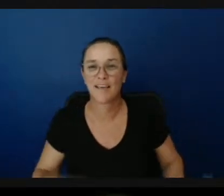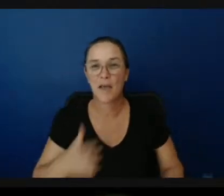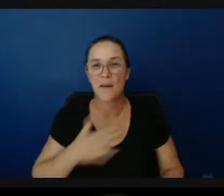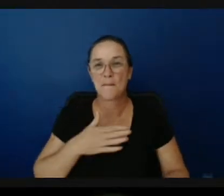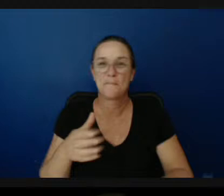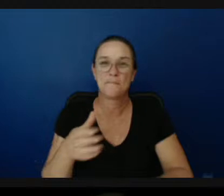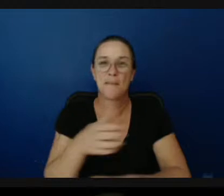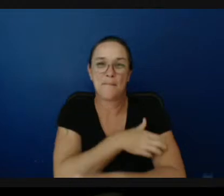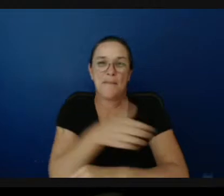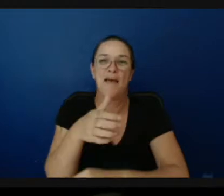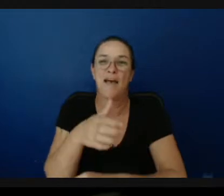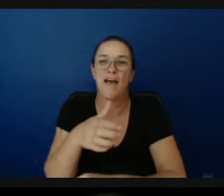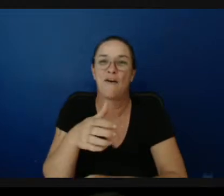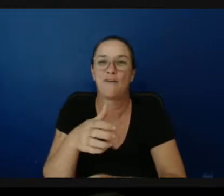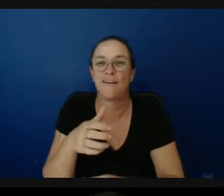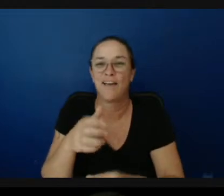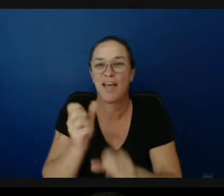the